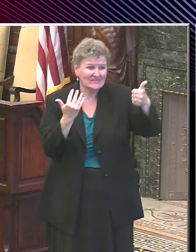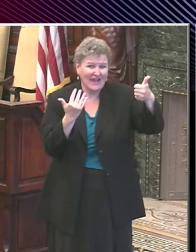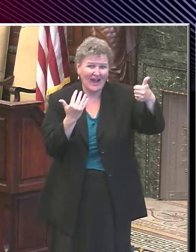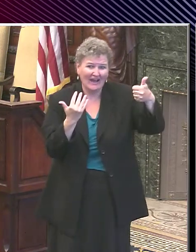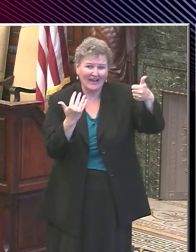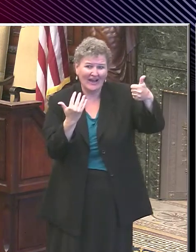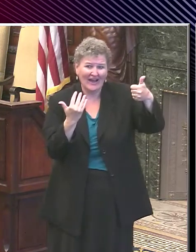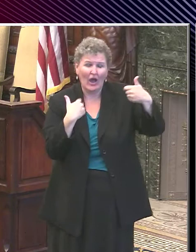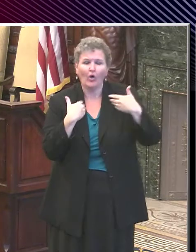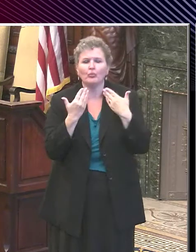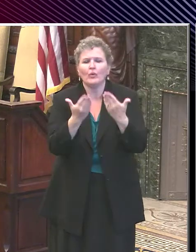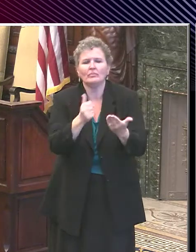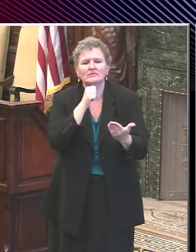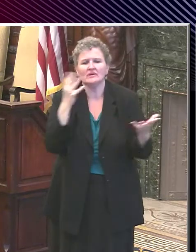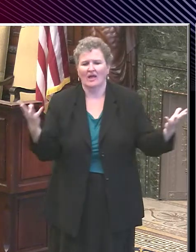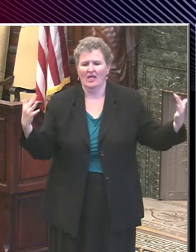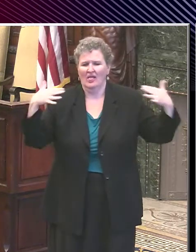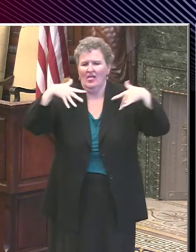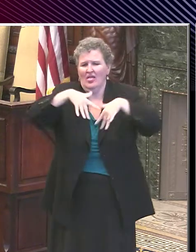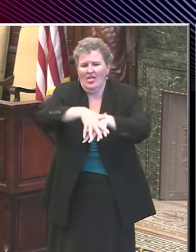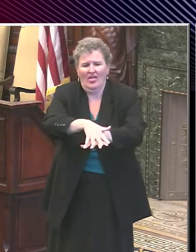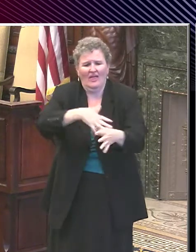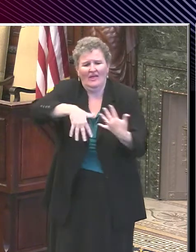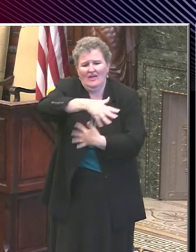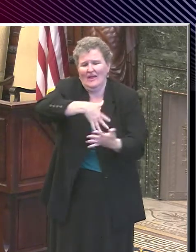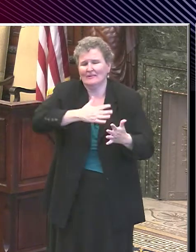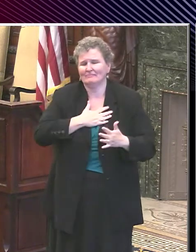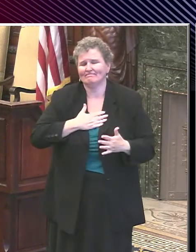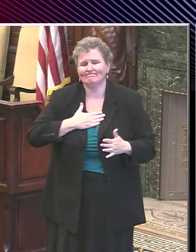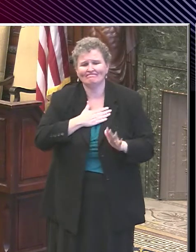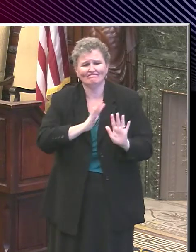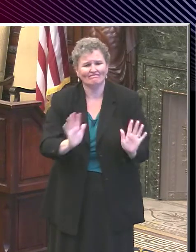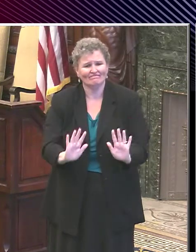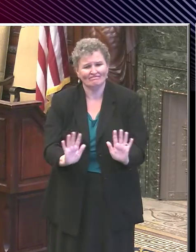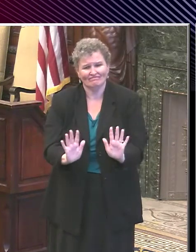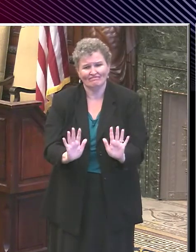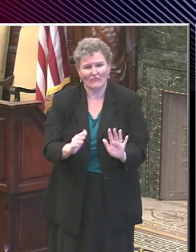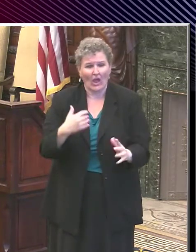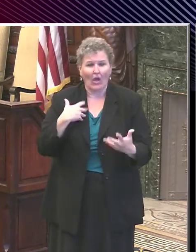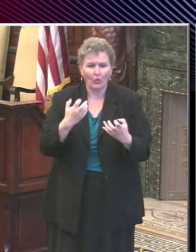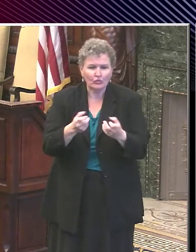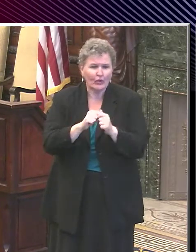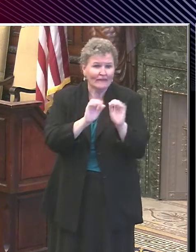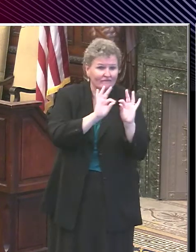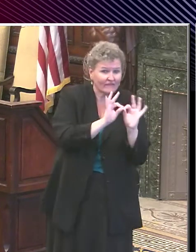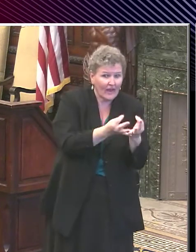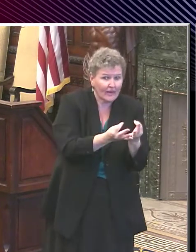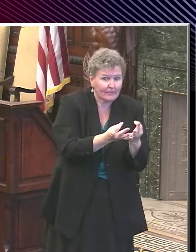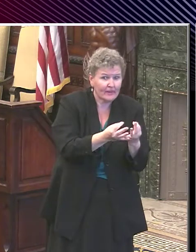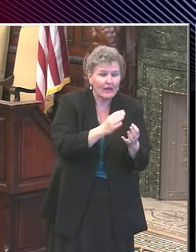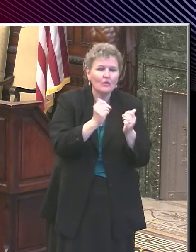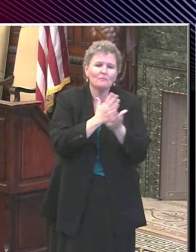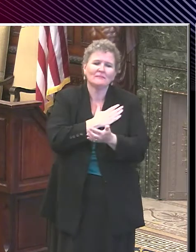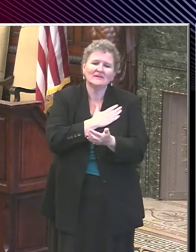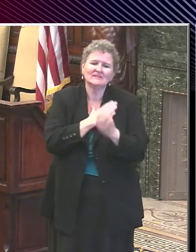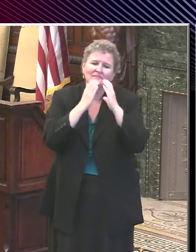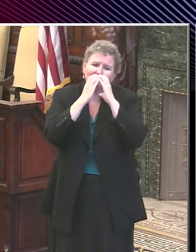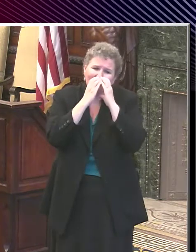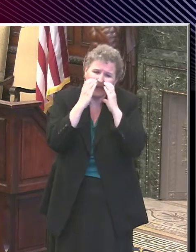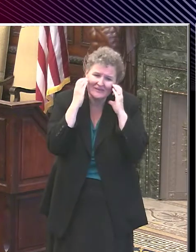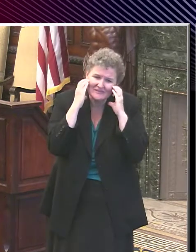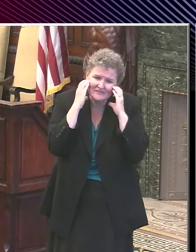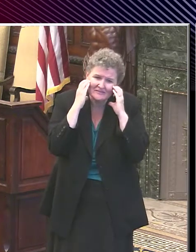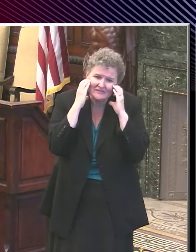in gatherings of any size. And we're recommending that when you are around your relatives, wear a mask. You